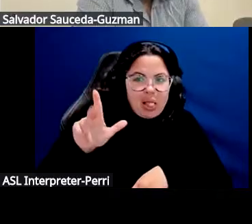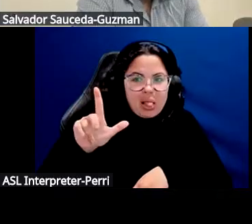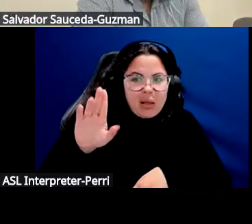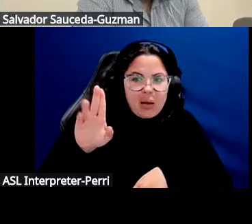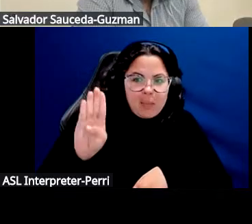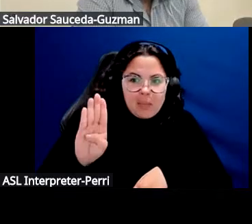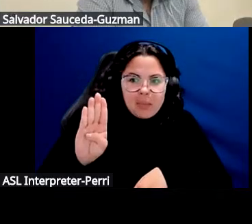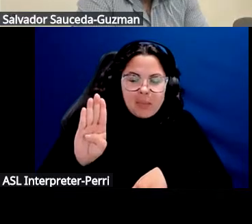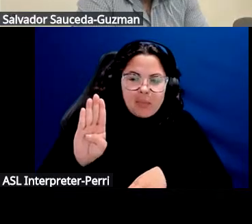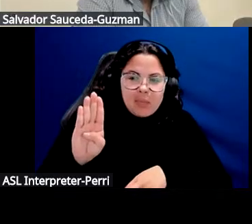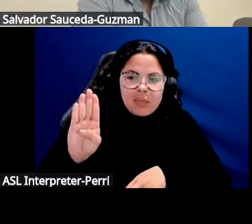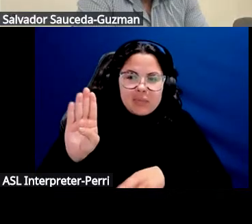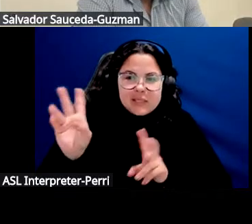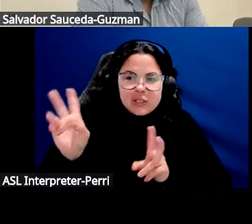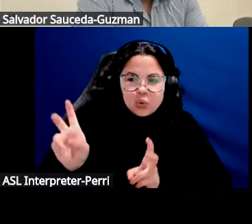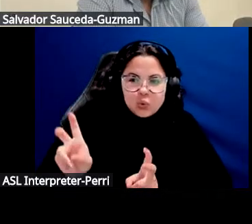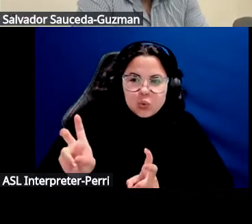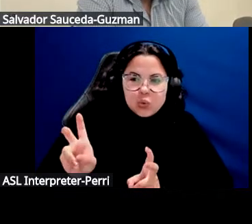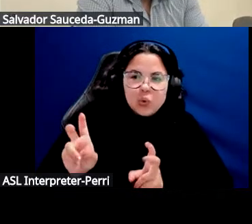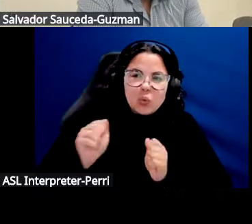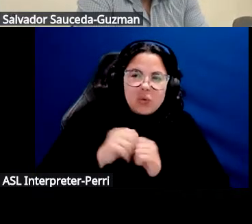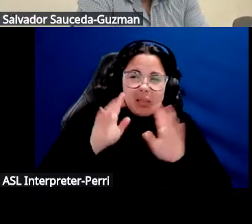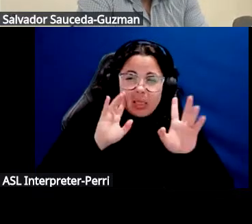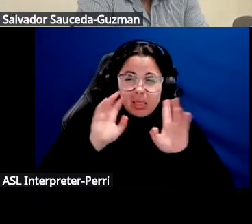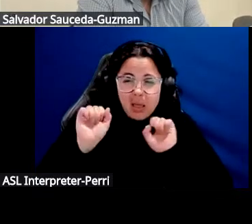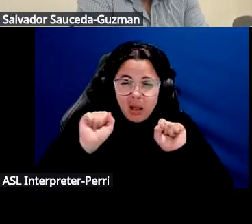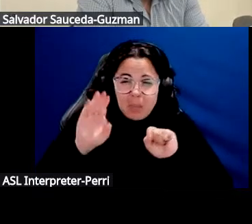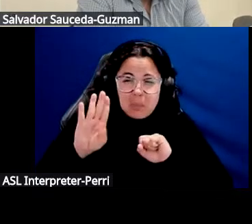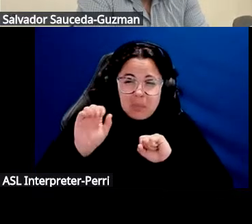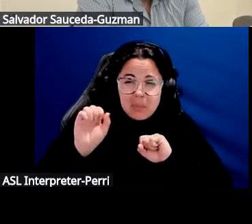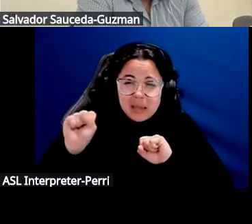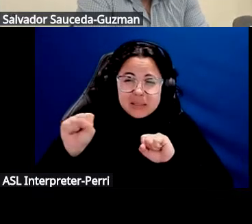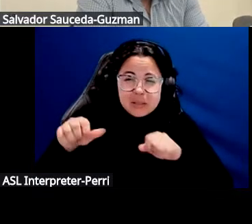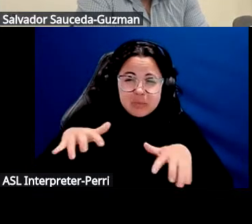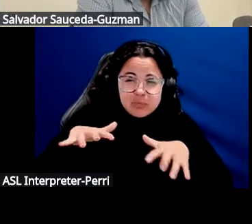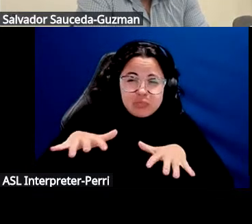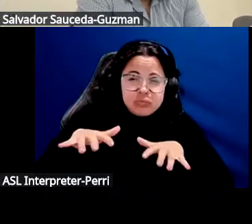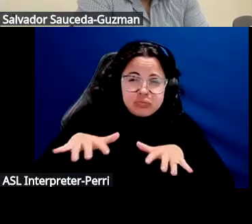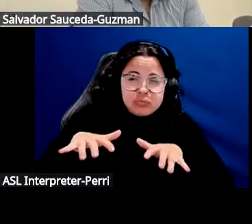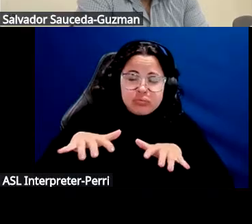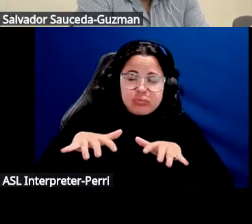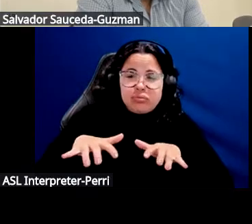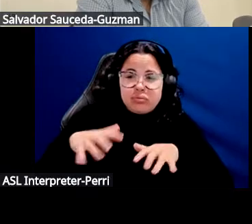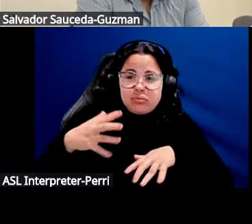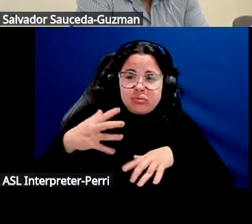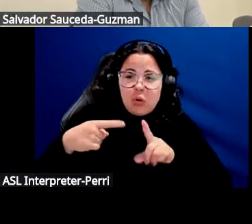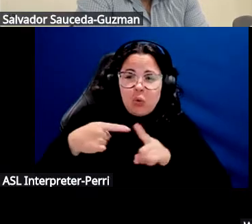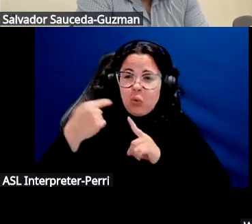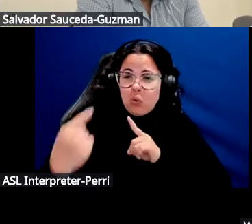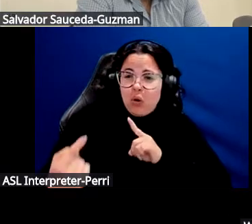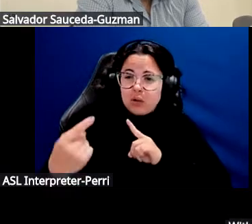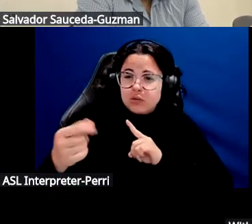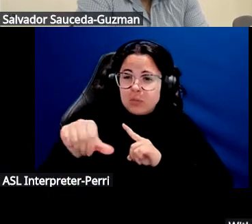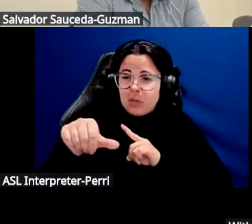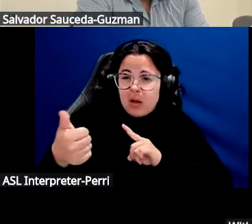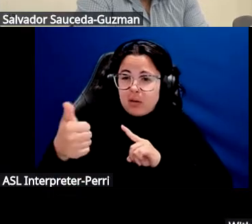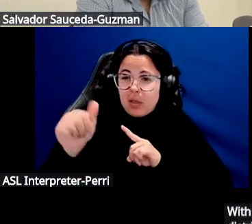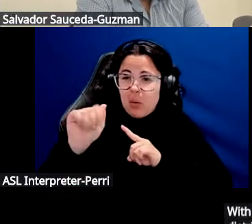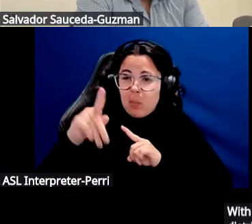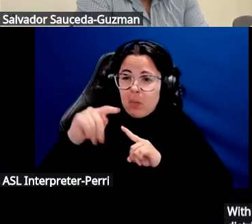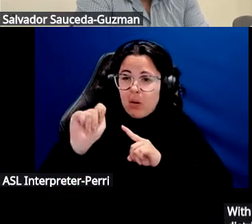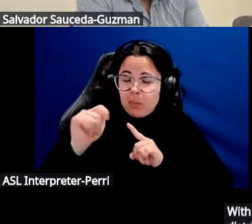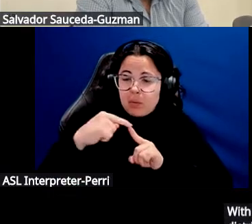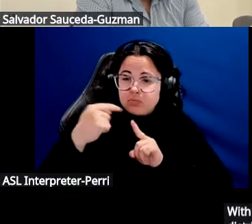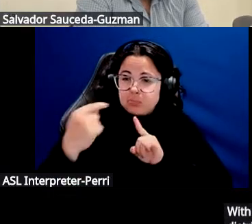um, with very loud bass across the street from another apartment complex in my district.